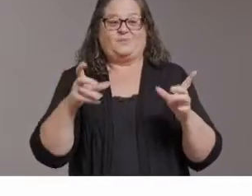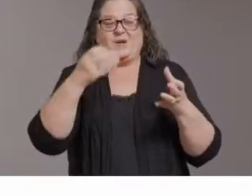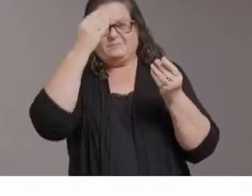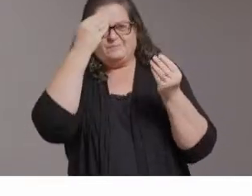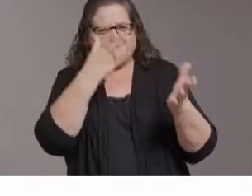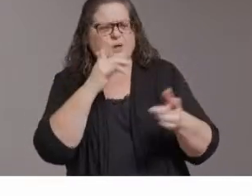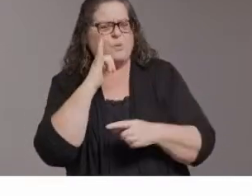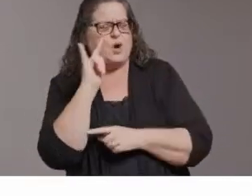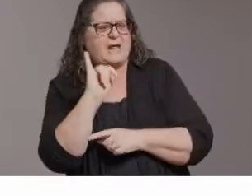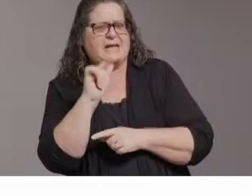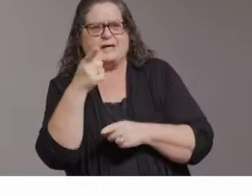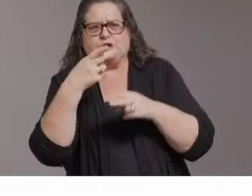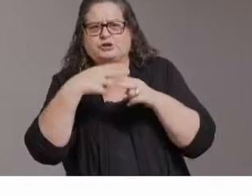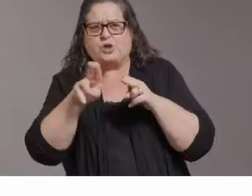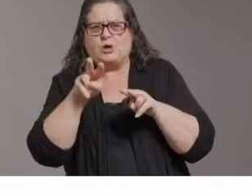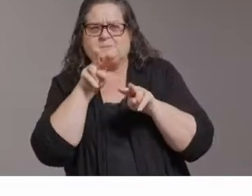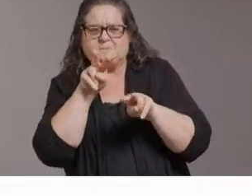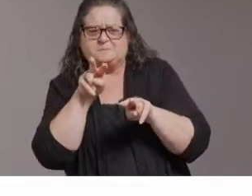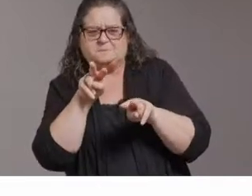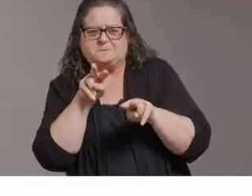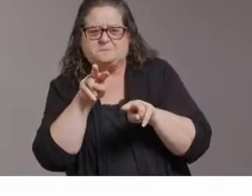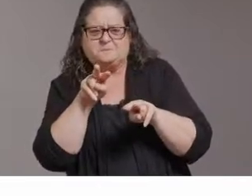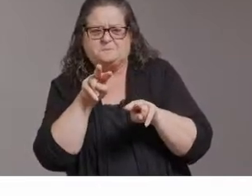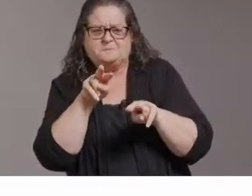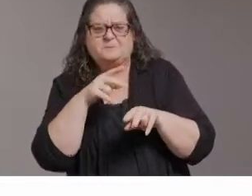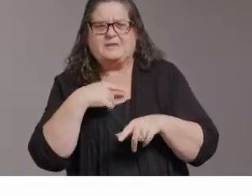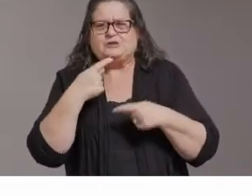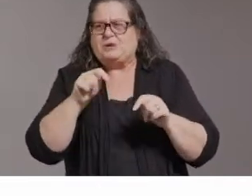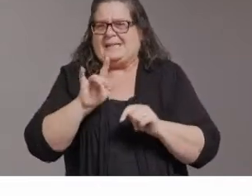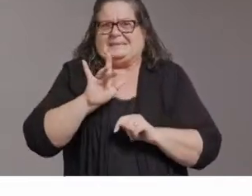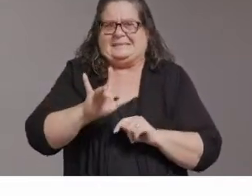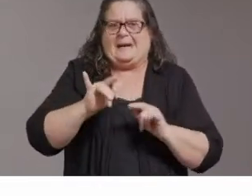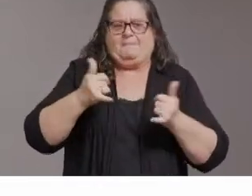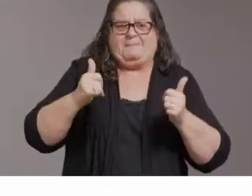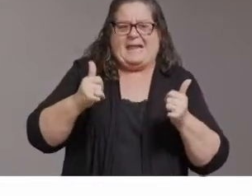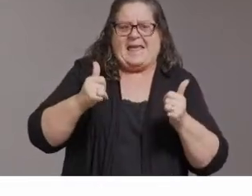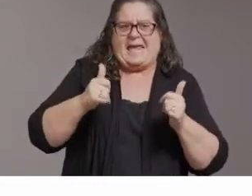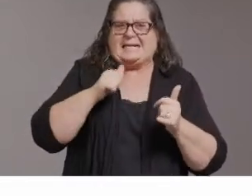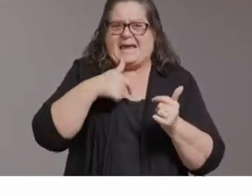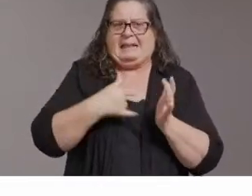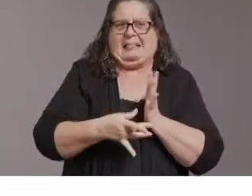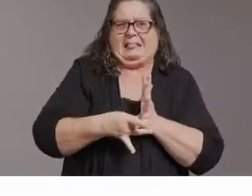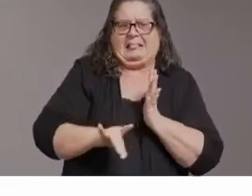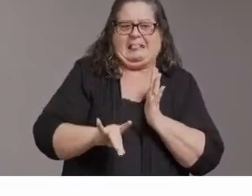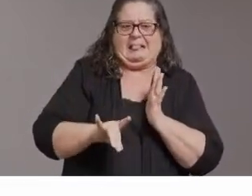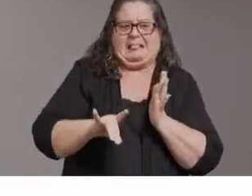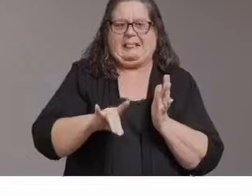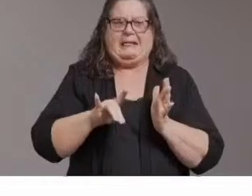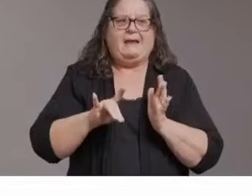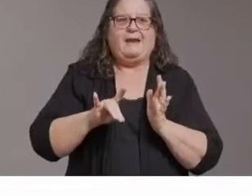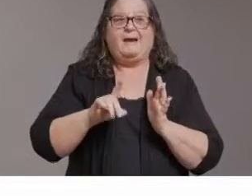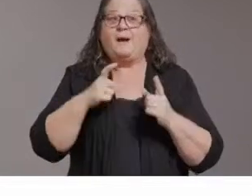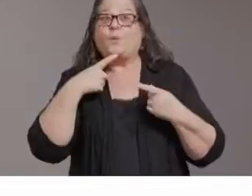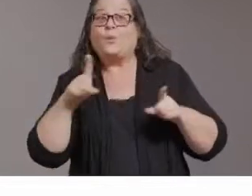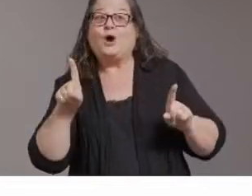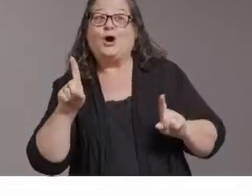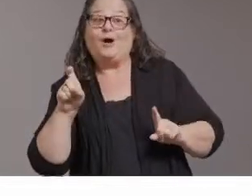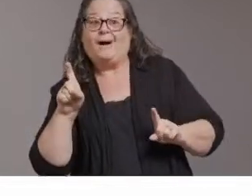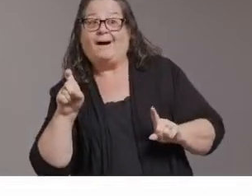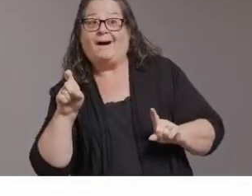play. I'm just going to tell you I'm not technologically savvy, so I might need to look at the team. Here we go.